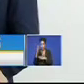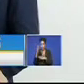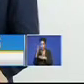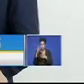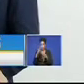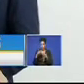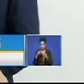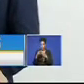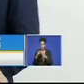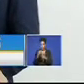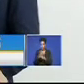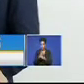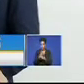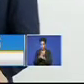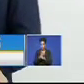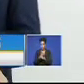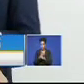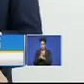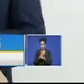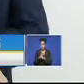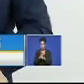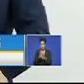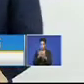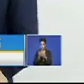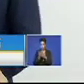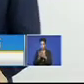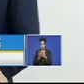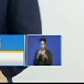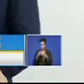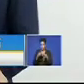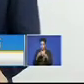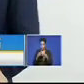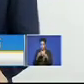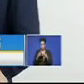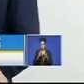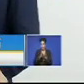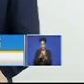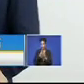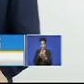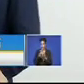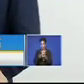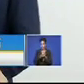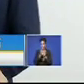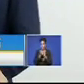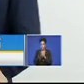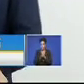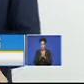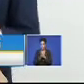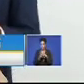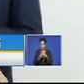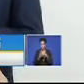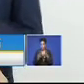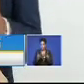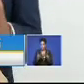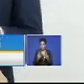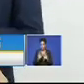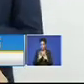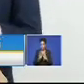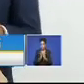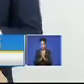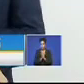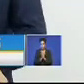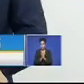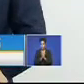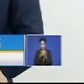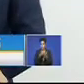and we have a good working relationship, and that will not change. But in terms of